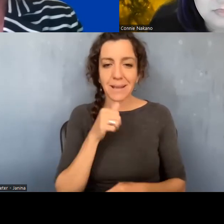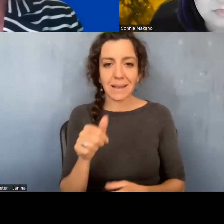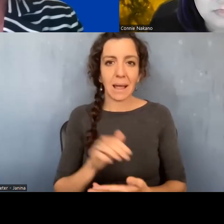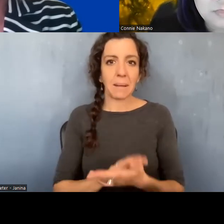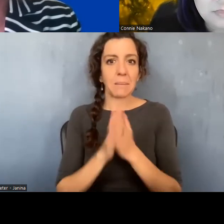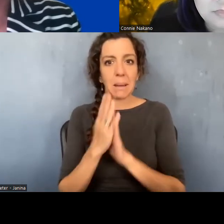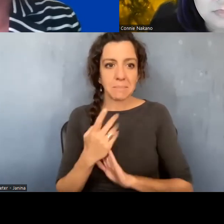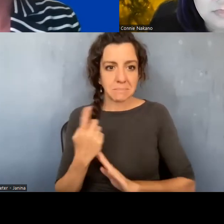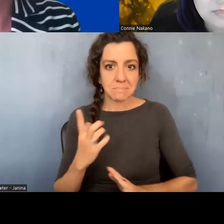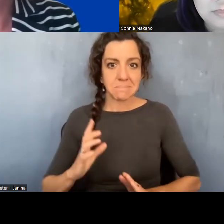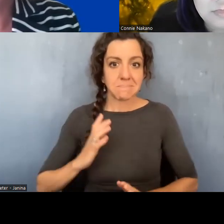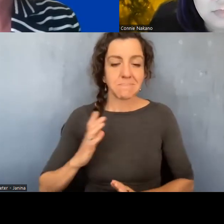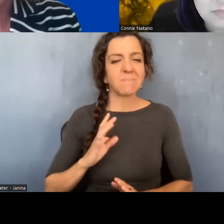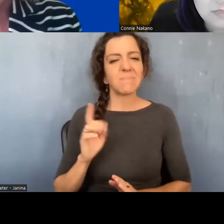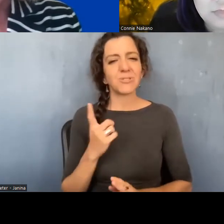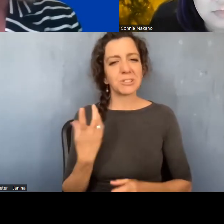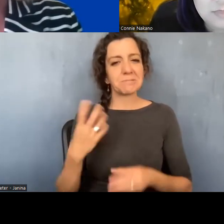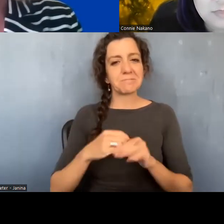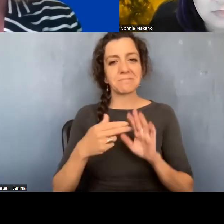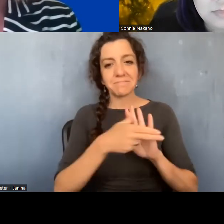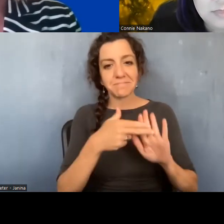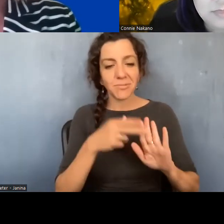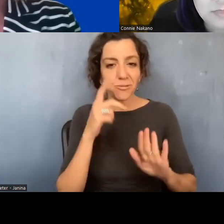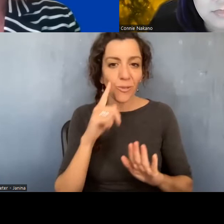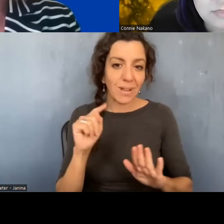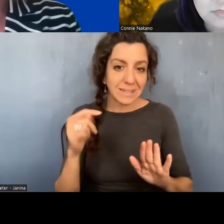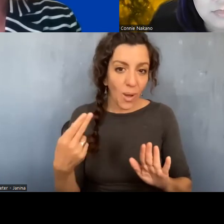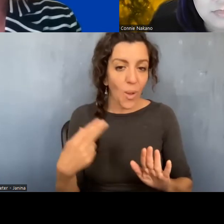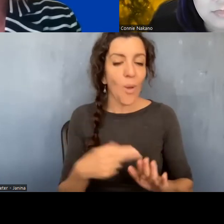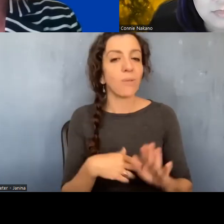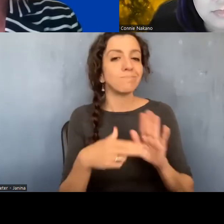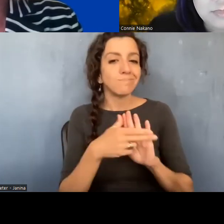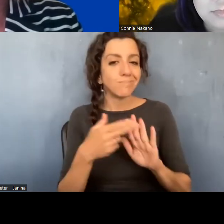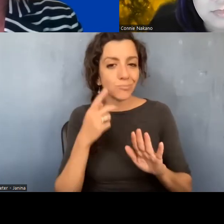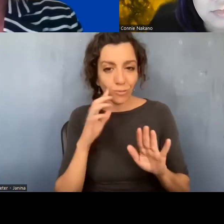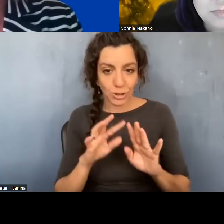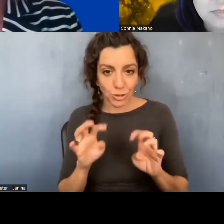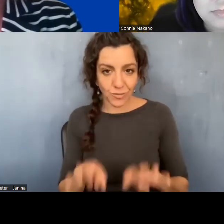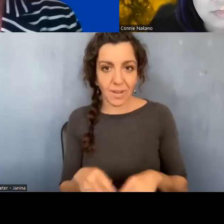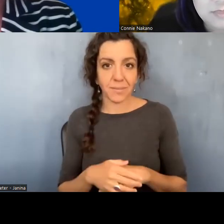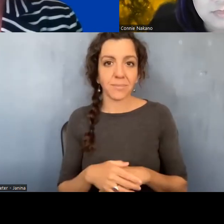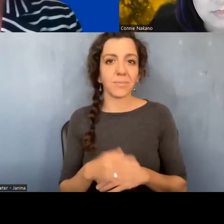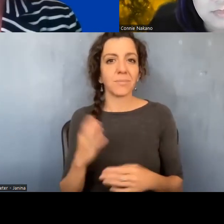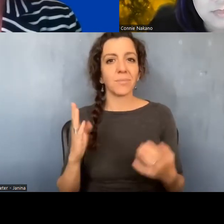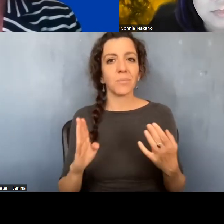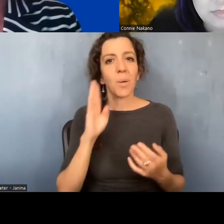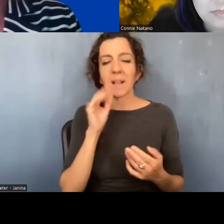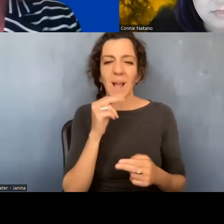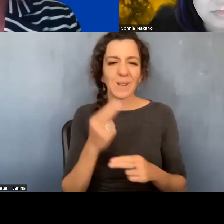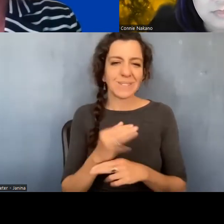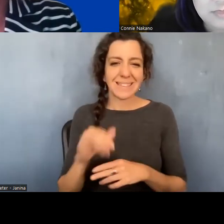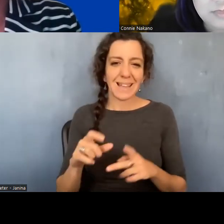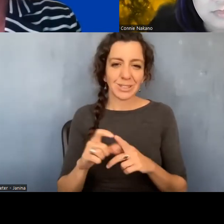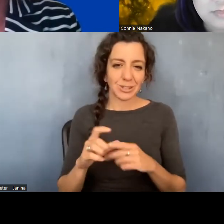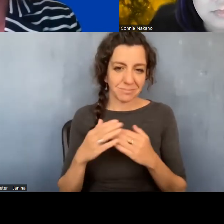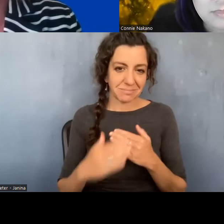town halls and the survey. And we are unlikely to use the hubs and spokes term going forward because